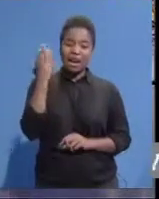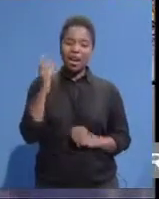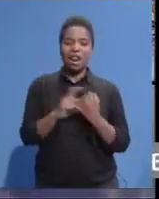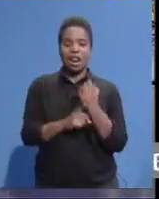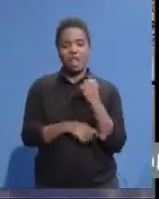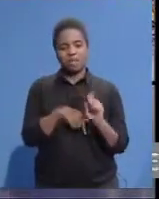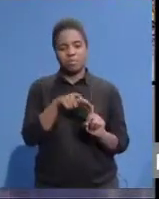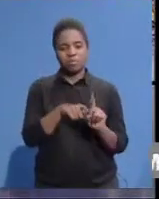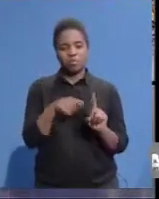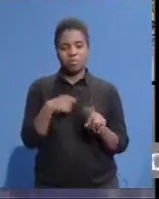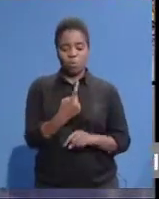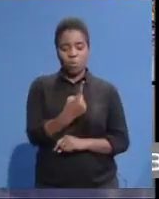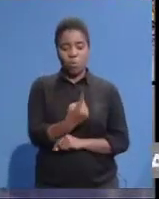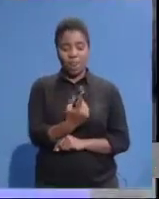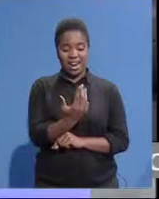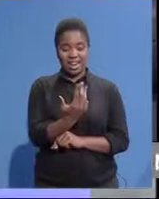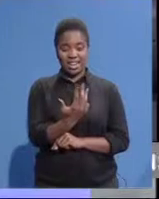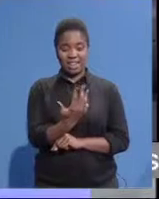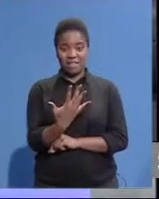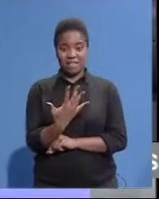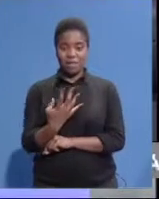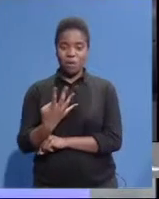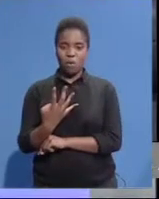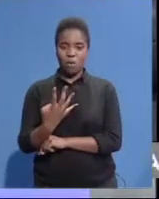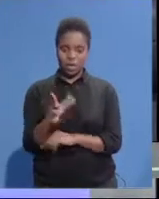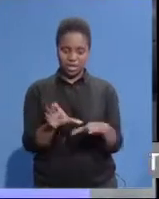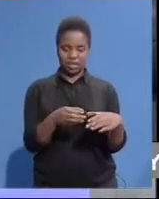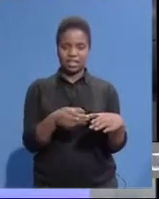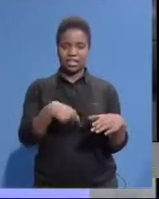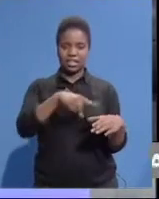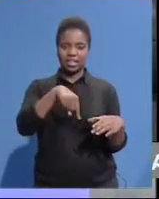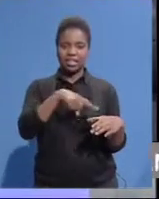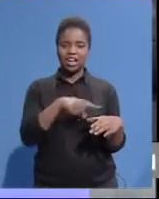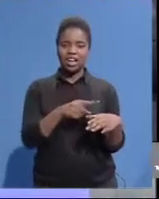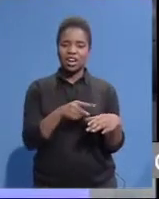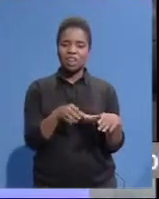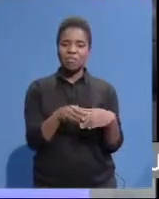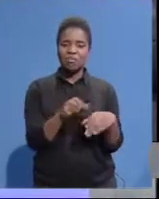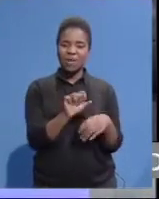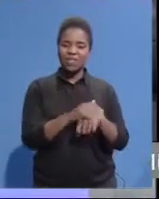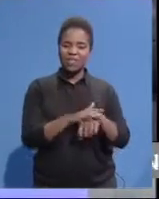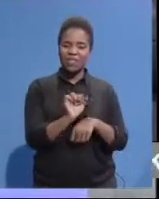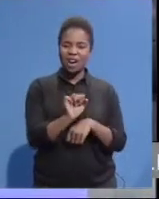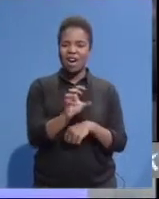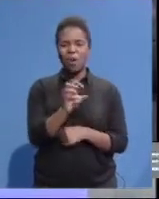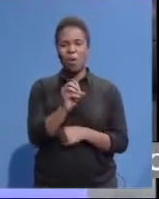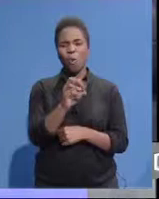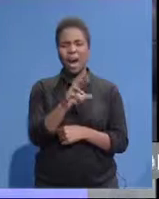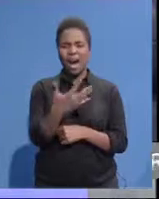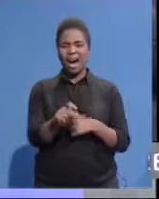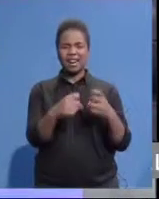in the generation of 1944, because the role they played in shaping and reshaping the struggle of the African National